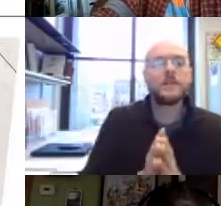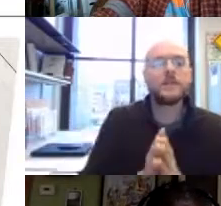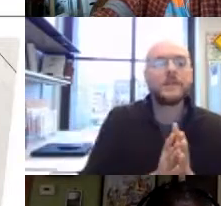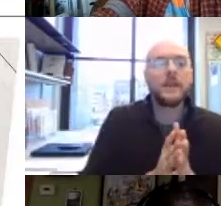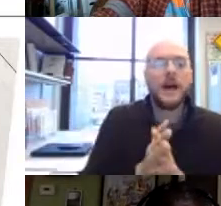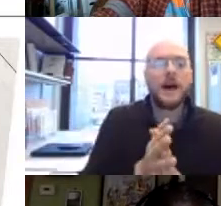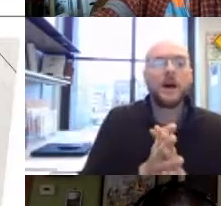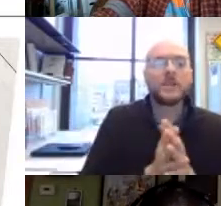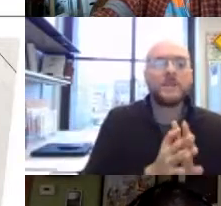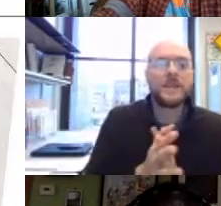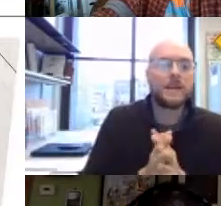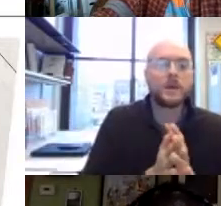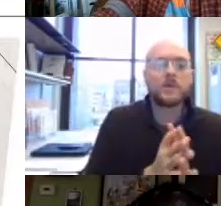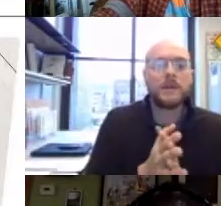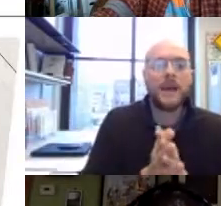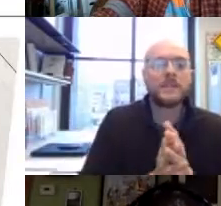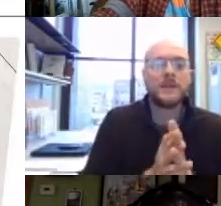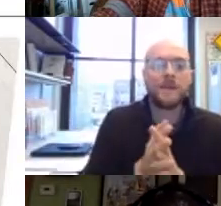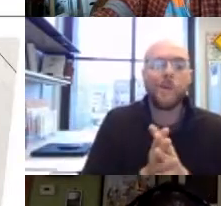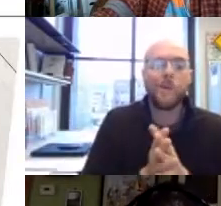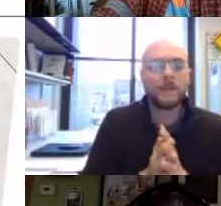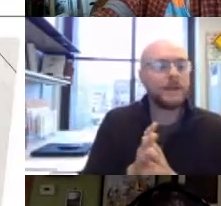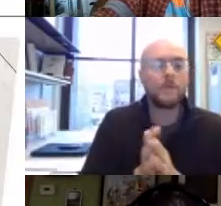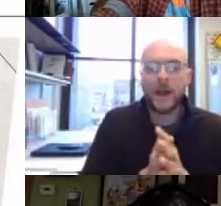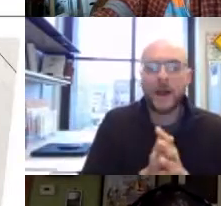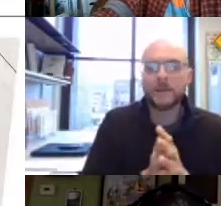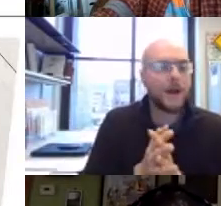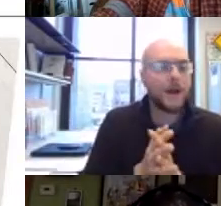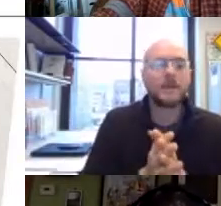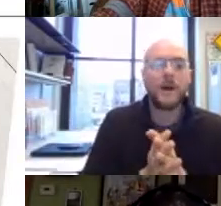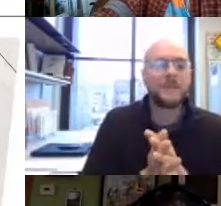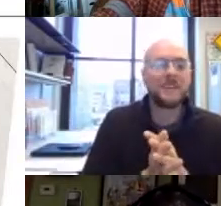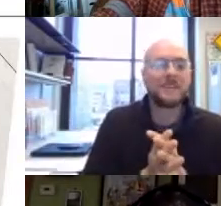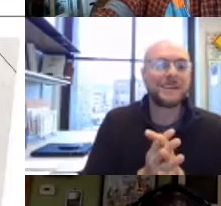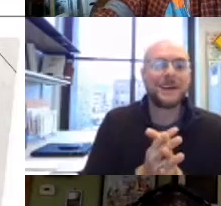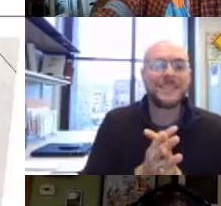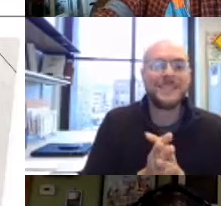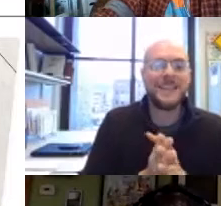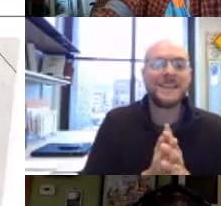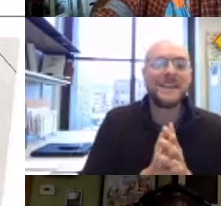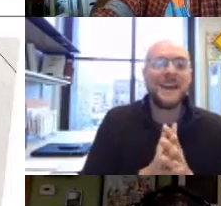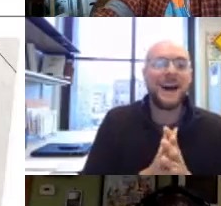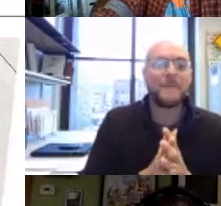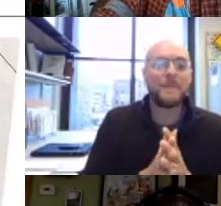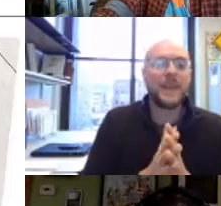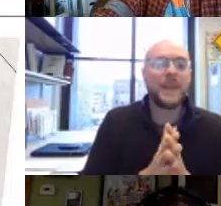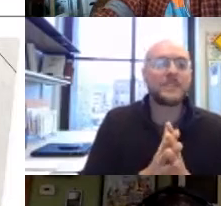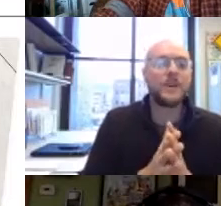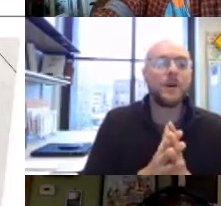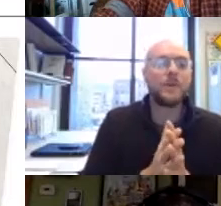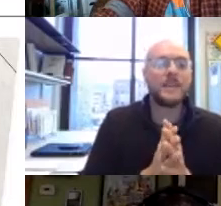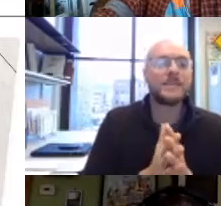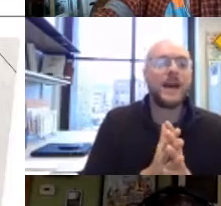previous sections. Our speed hump program has become wildly popular across the city.